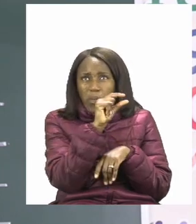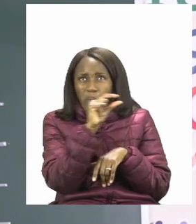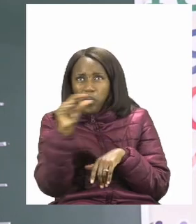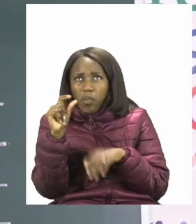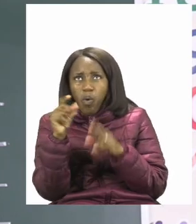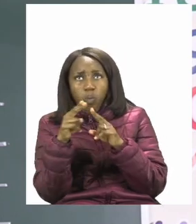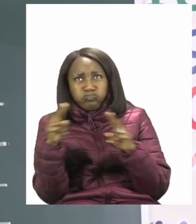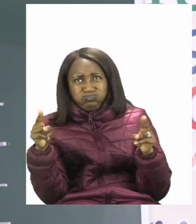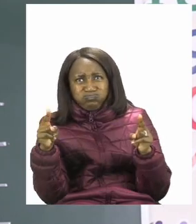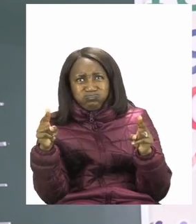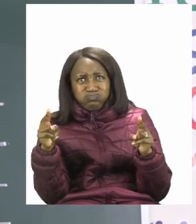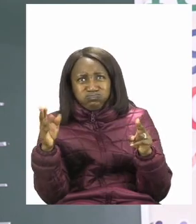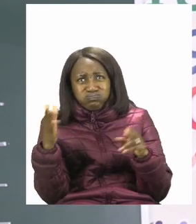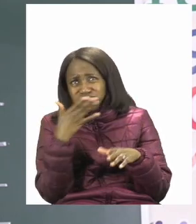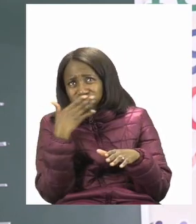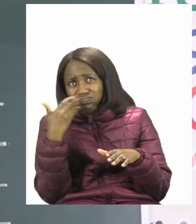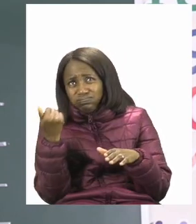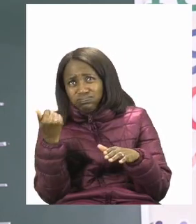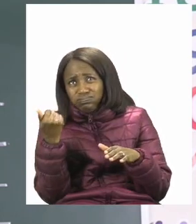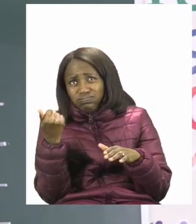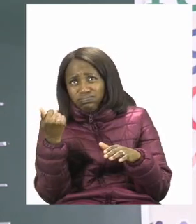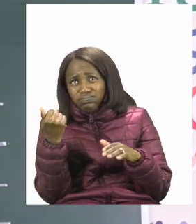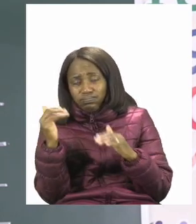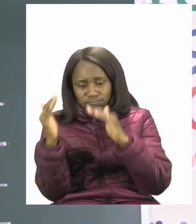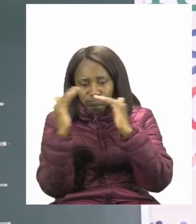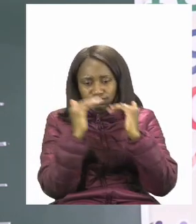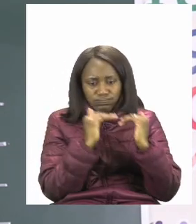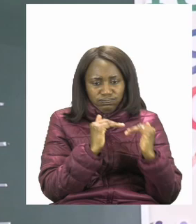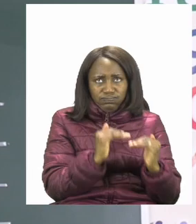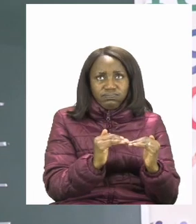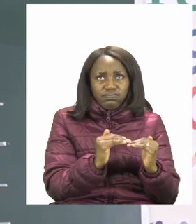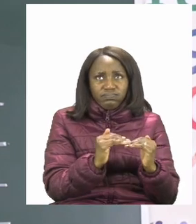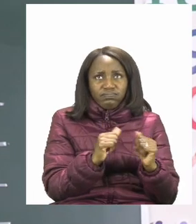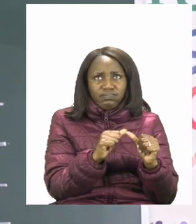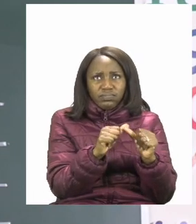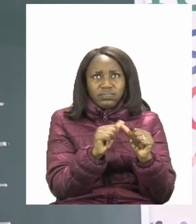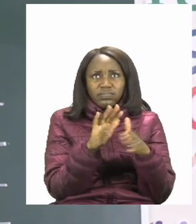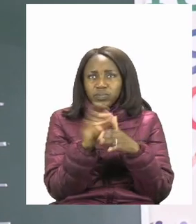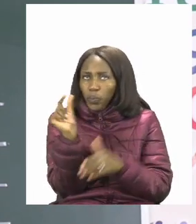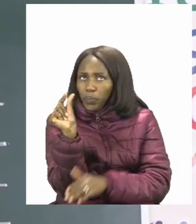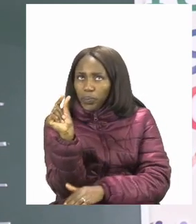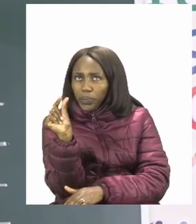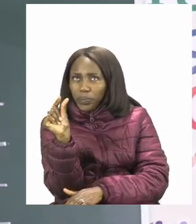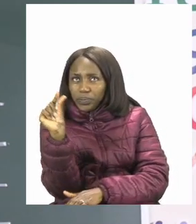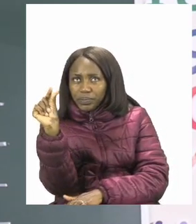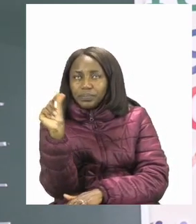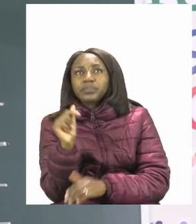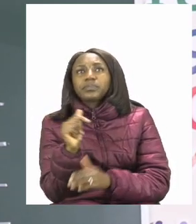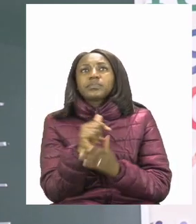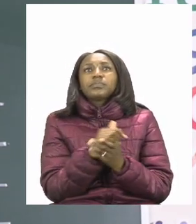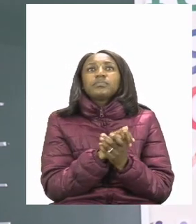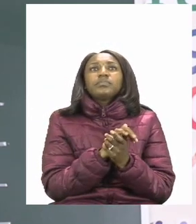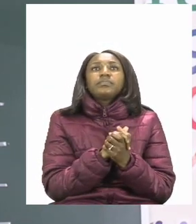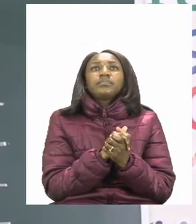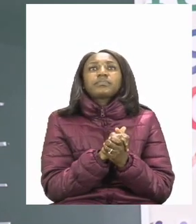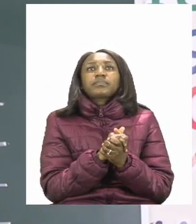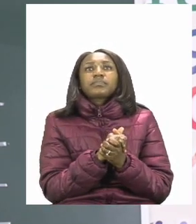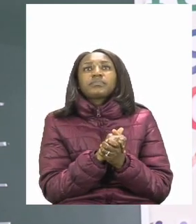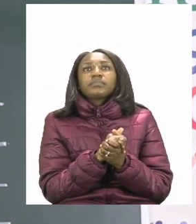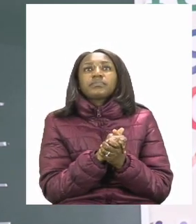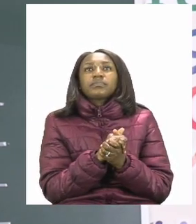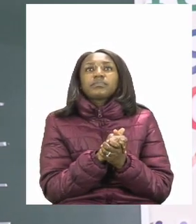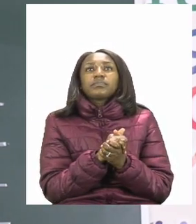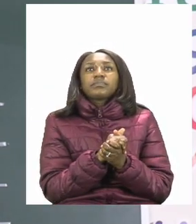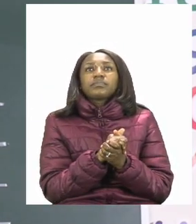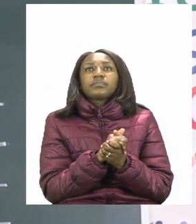football. I think that it won't fit because after putting my finger